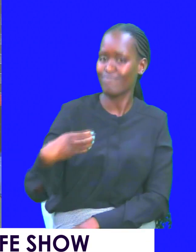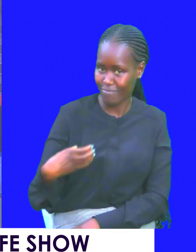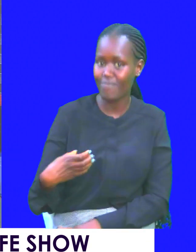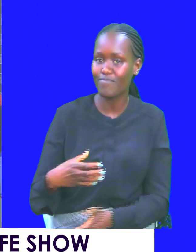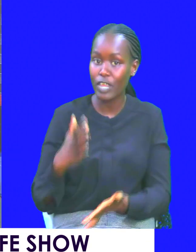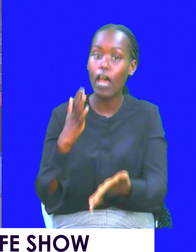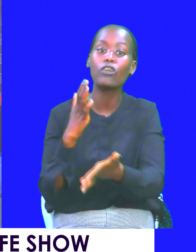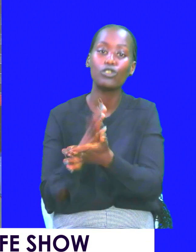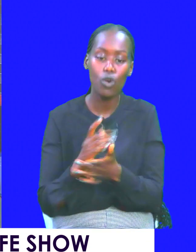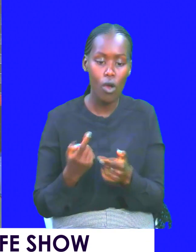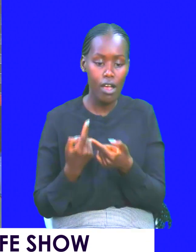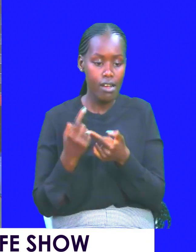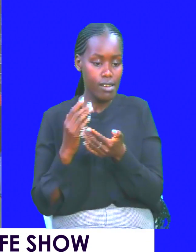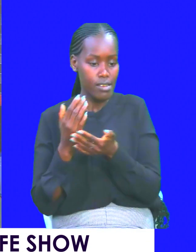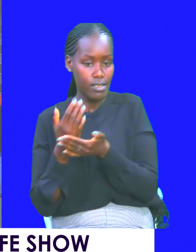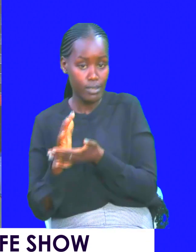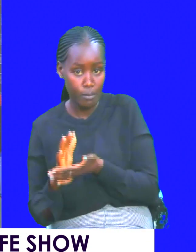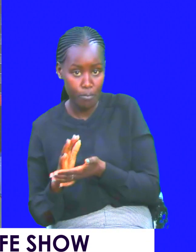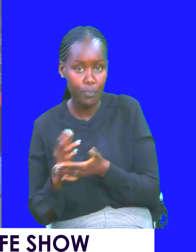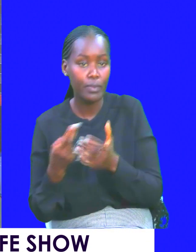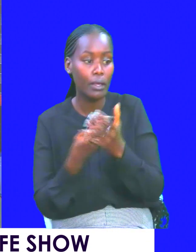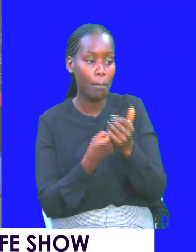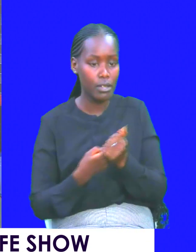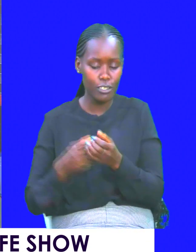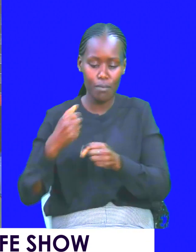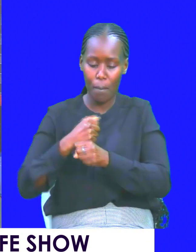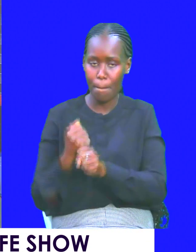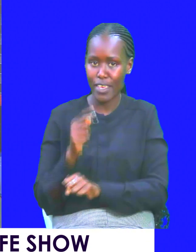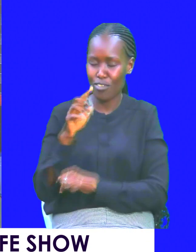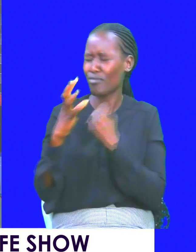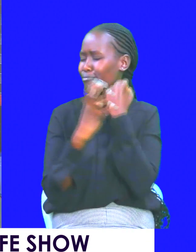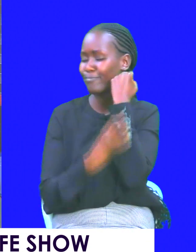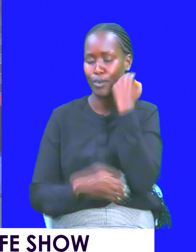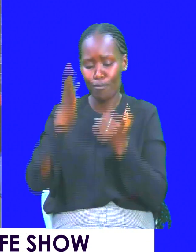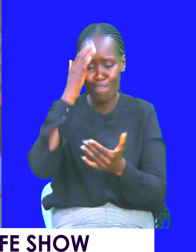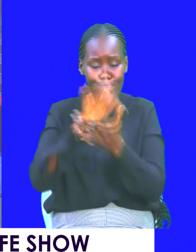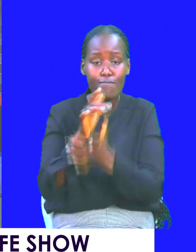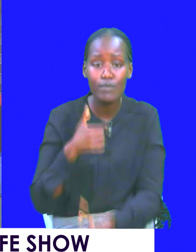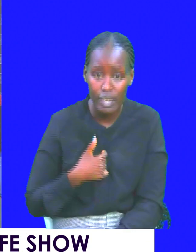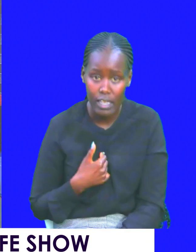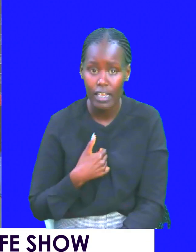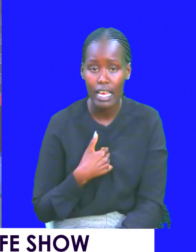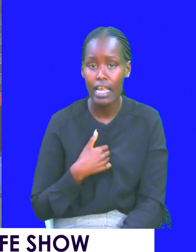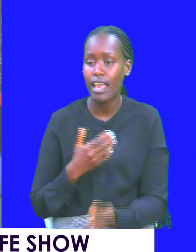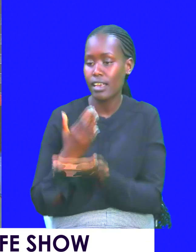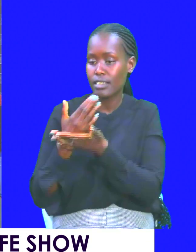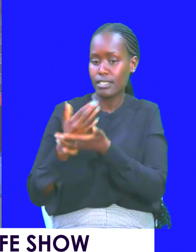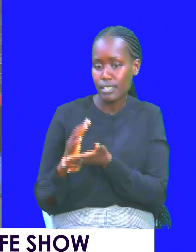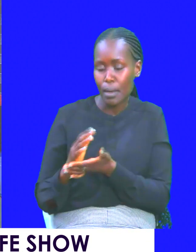Some partnerships make you poor. Believe you me. Some partnerships make you